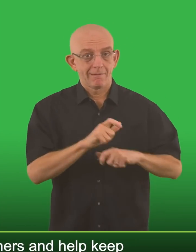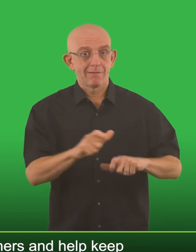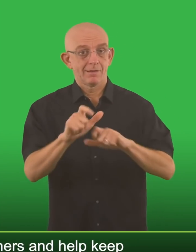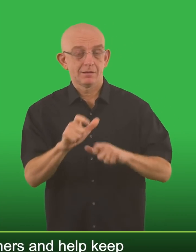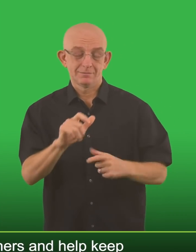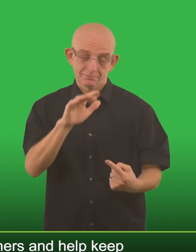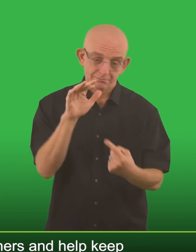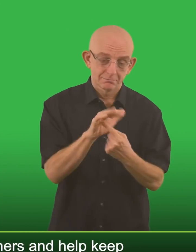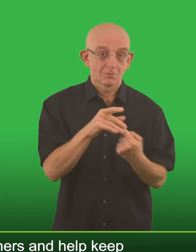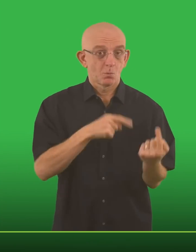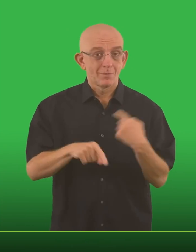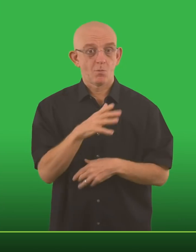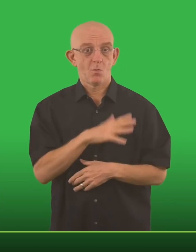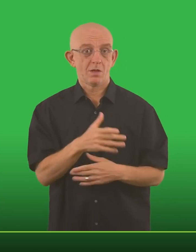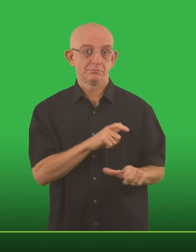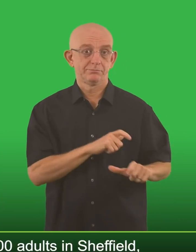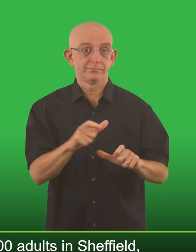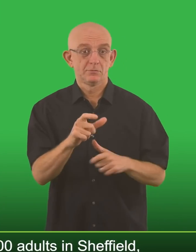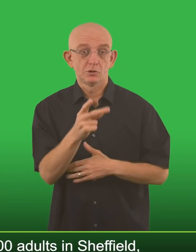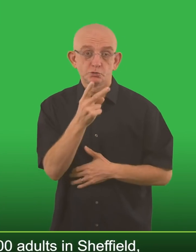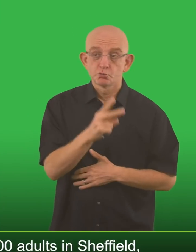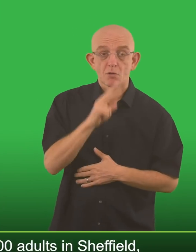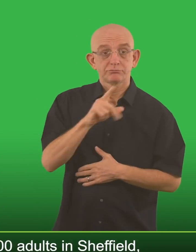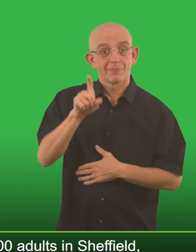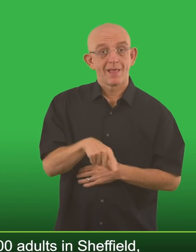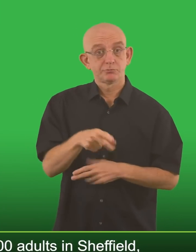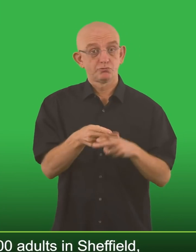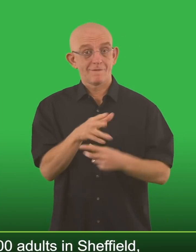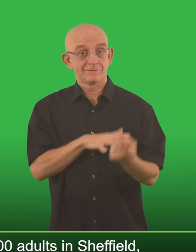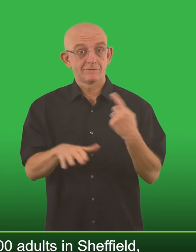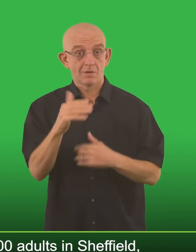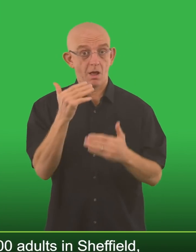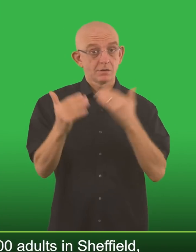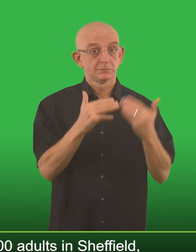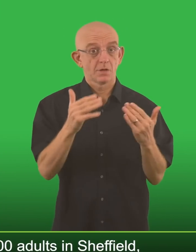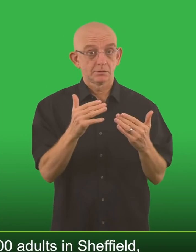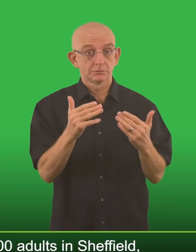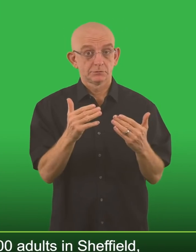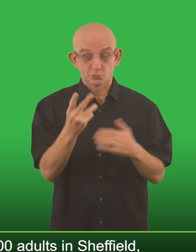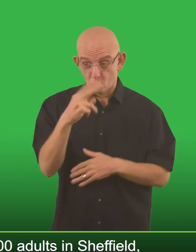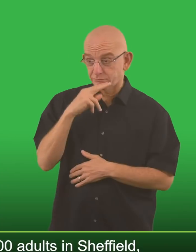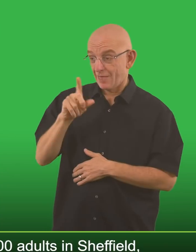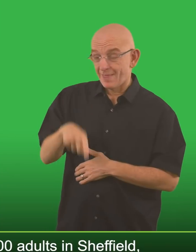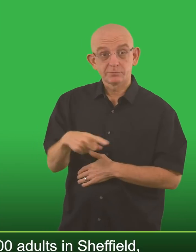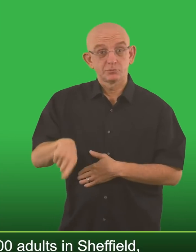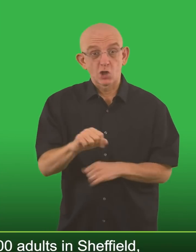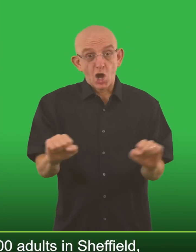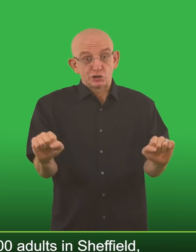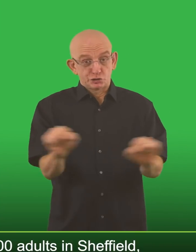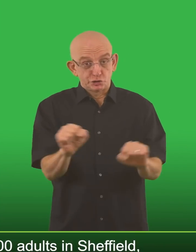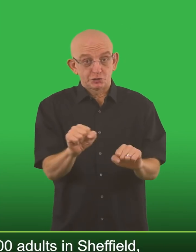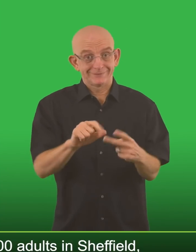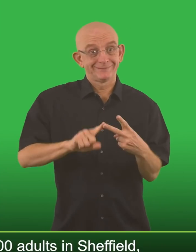which we really, really want to be open. All up, 200,000 people in Sheffield, 200,000 adults in Sheffield